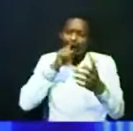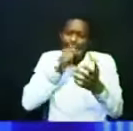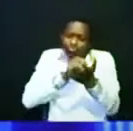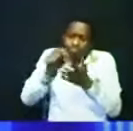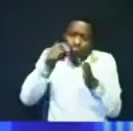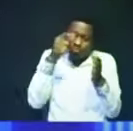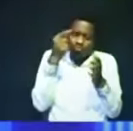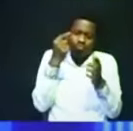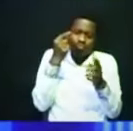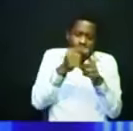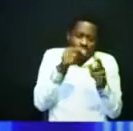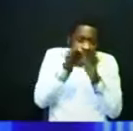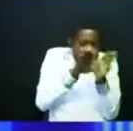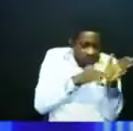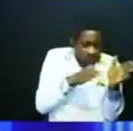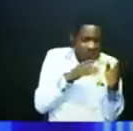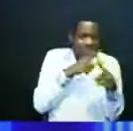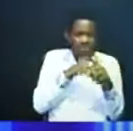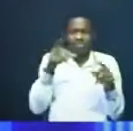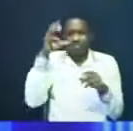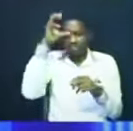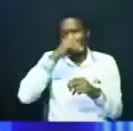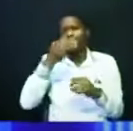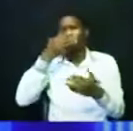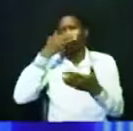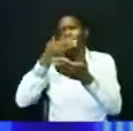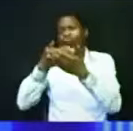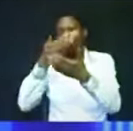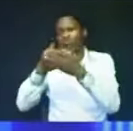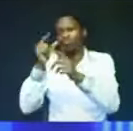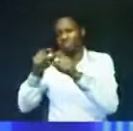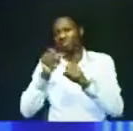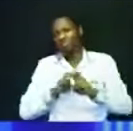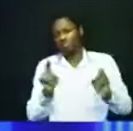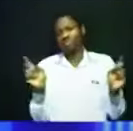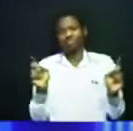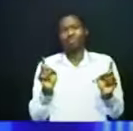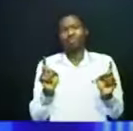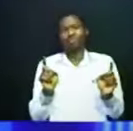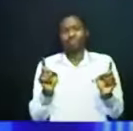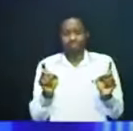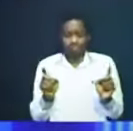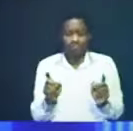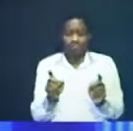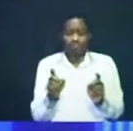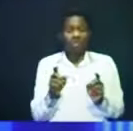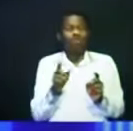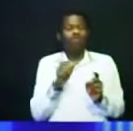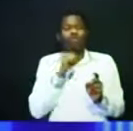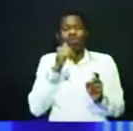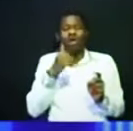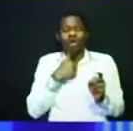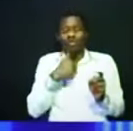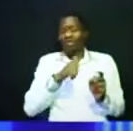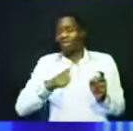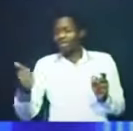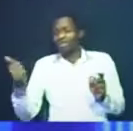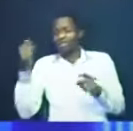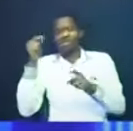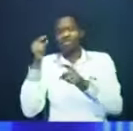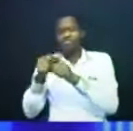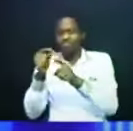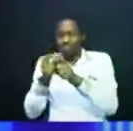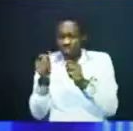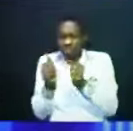You see, there is no word that has life and more positive